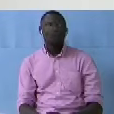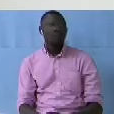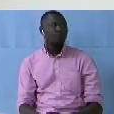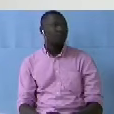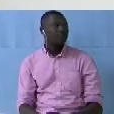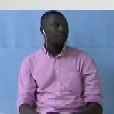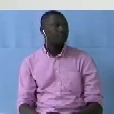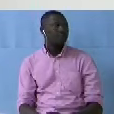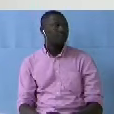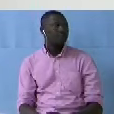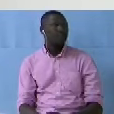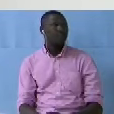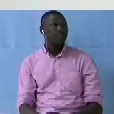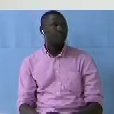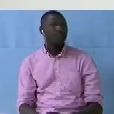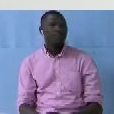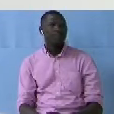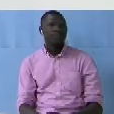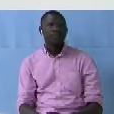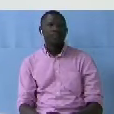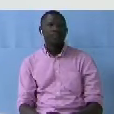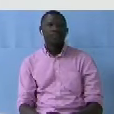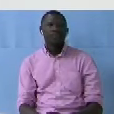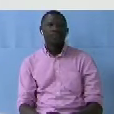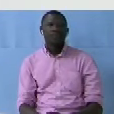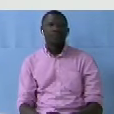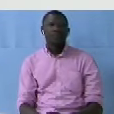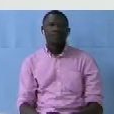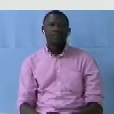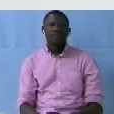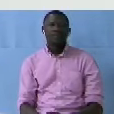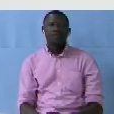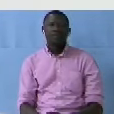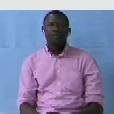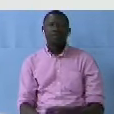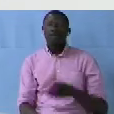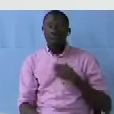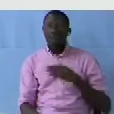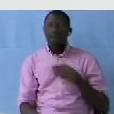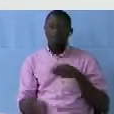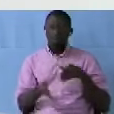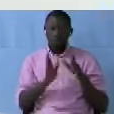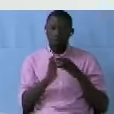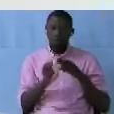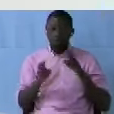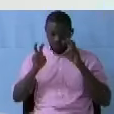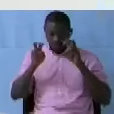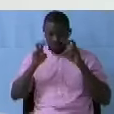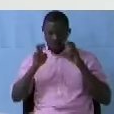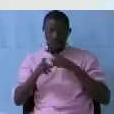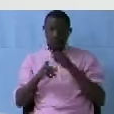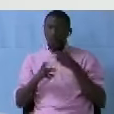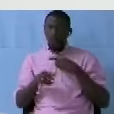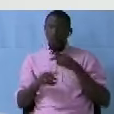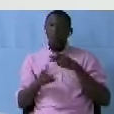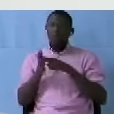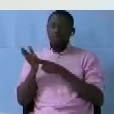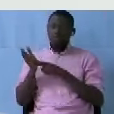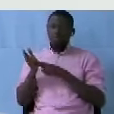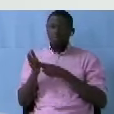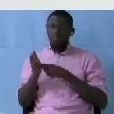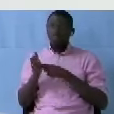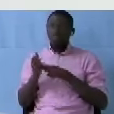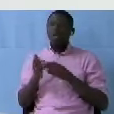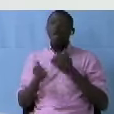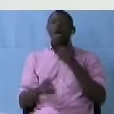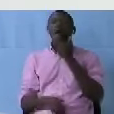But there are types of examination which do not require more than a verbal consent. Why na alla